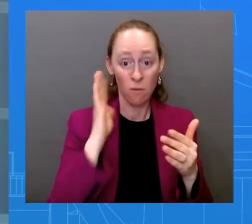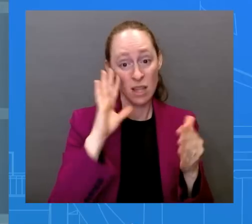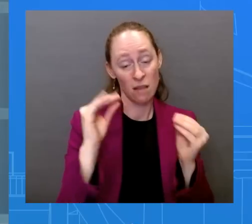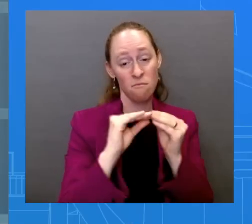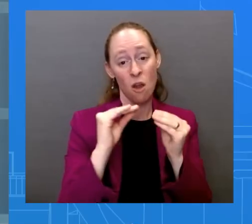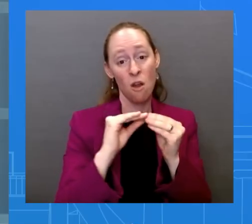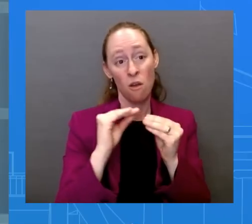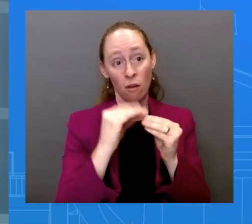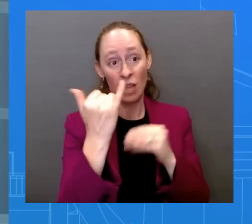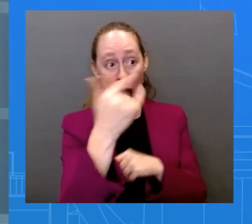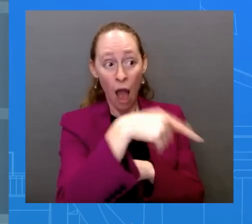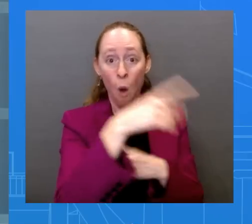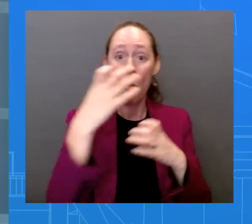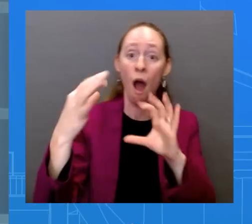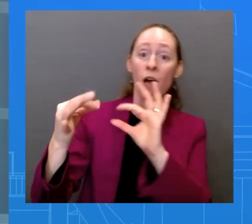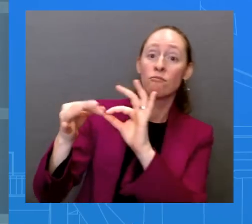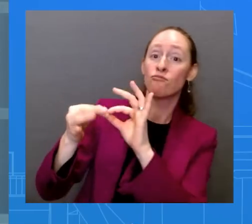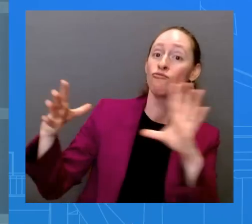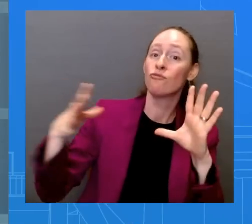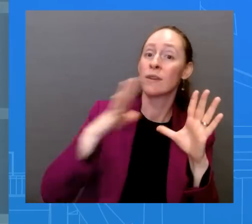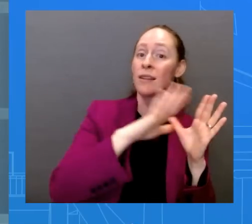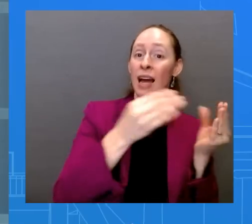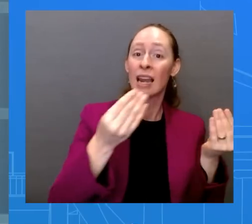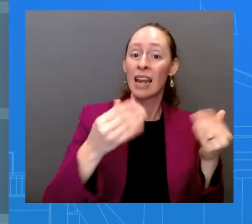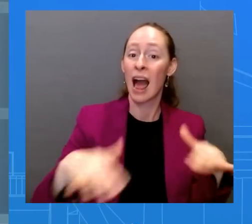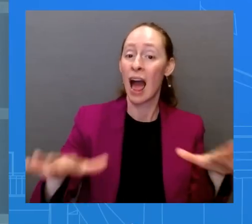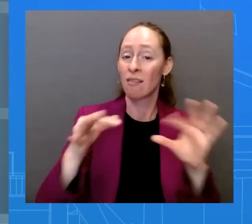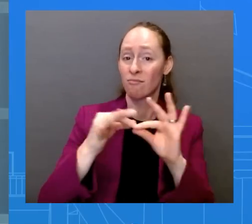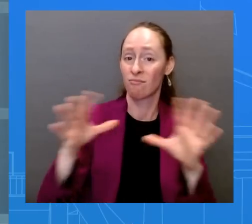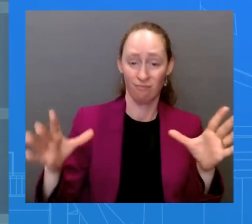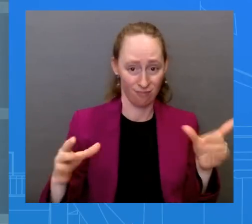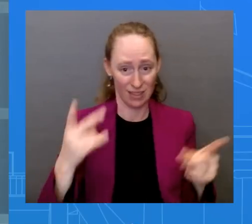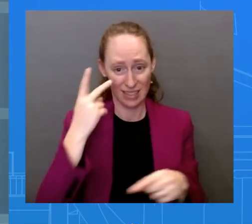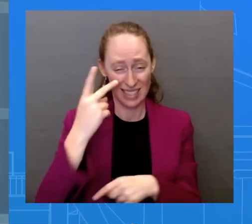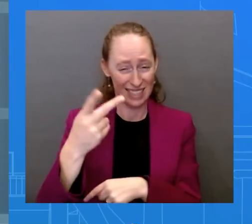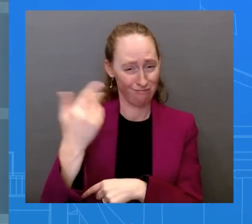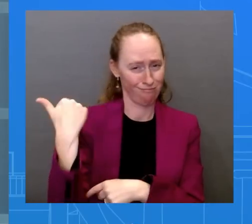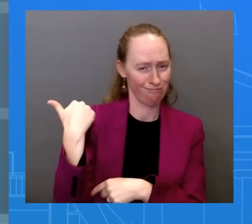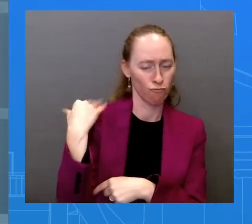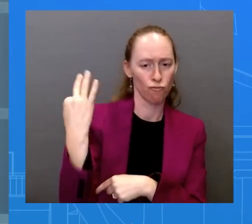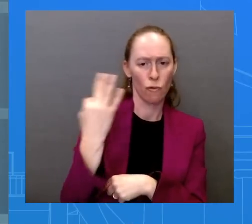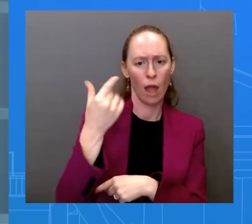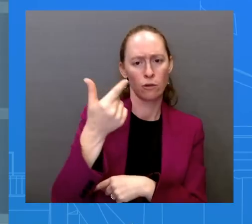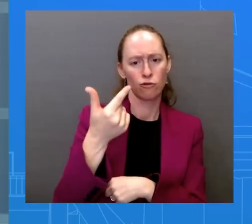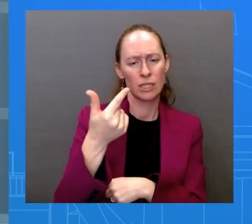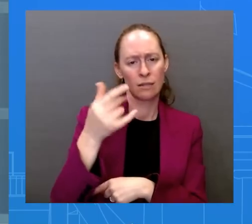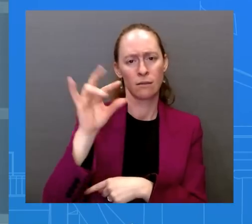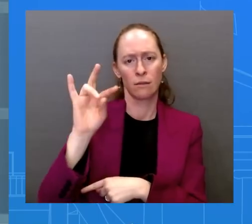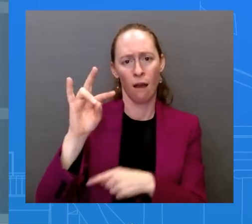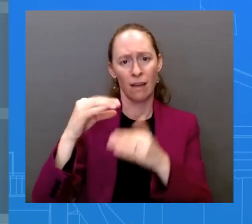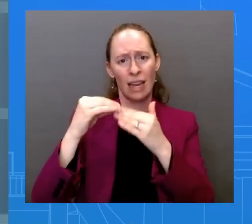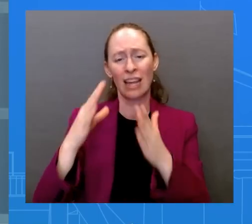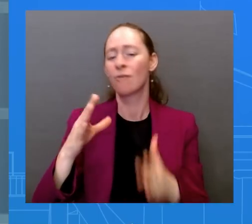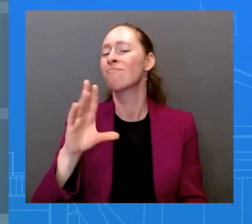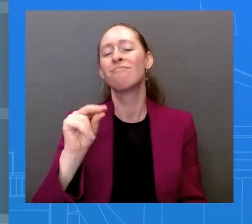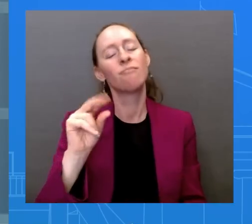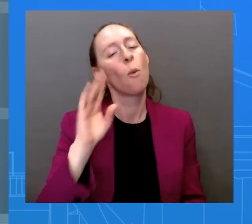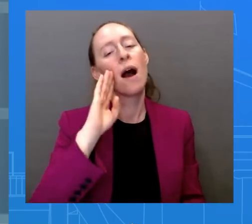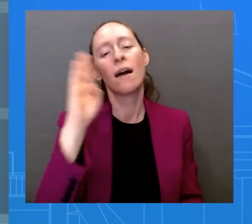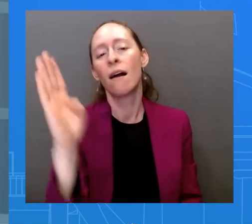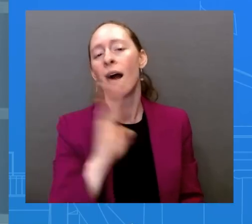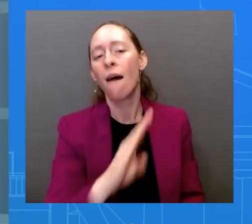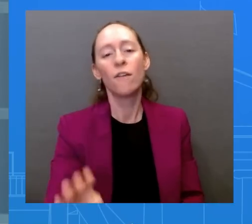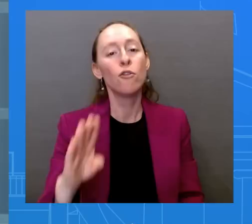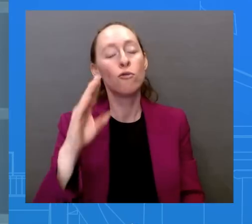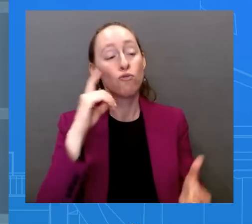on Friday, G7 leaders' statement, the United States will never, ever, again, recognize this territory as anything